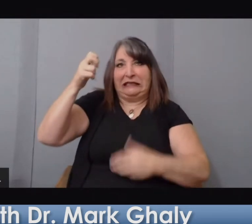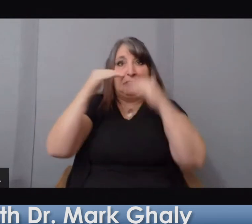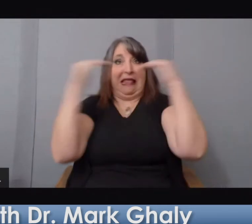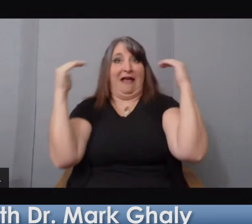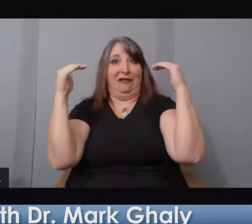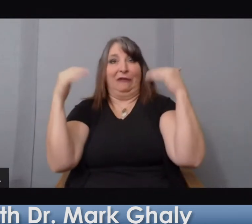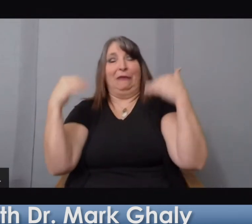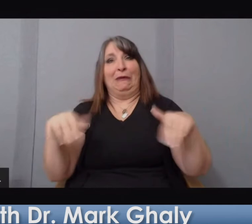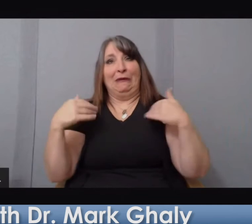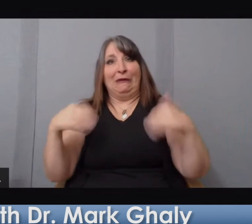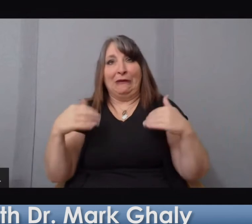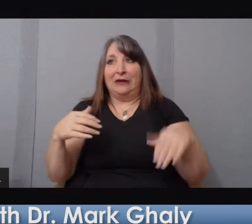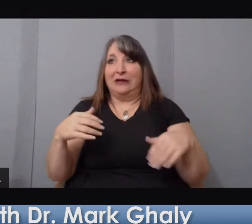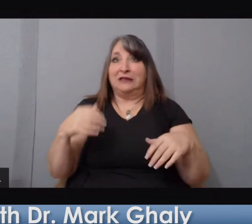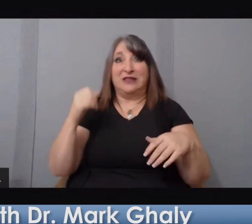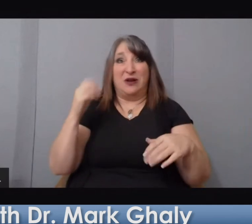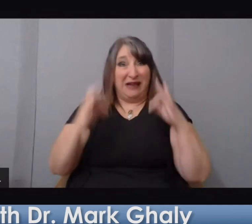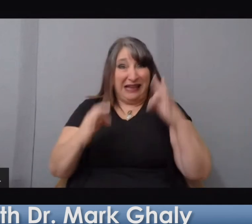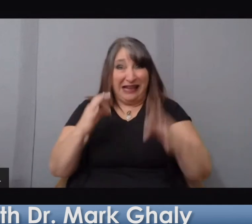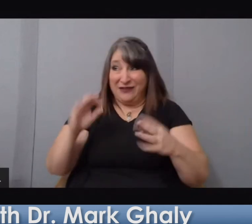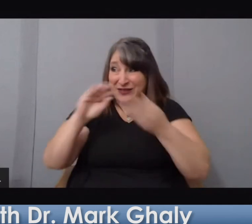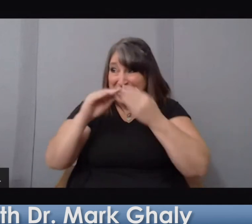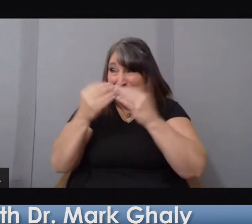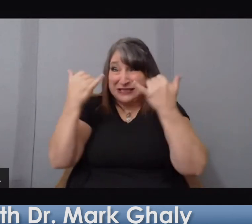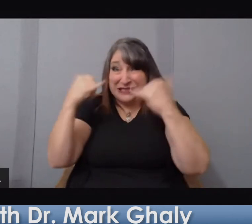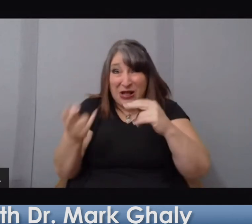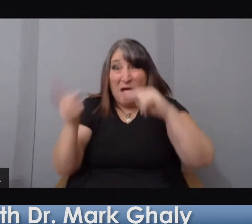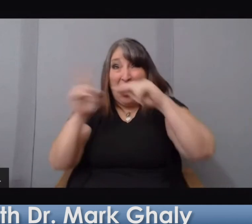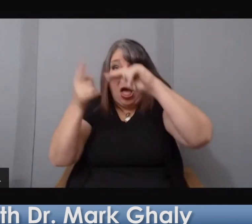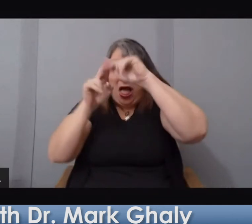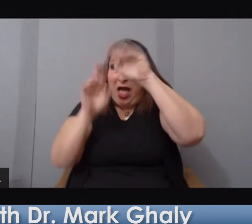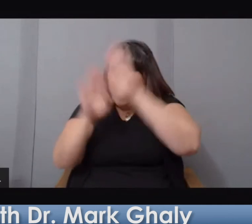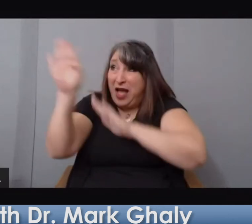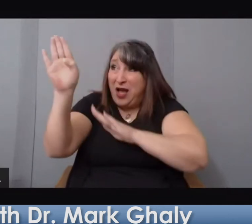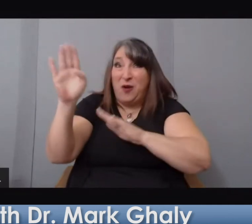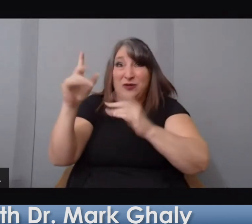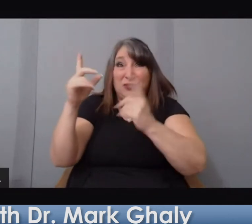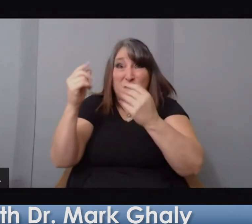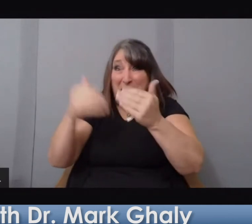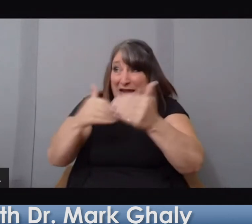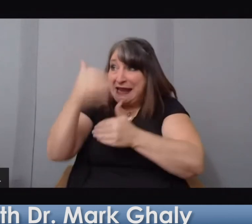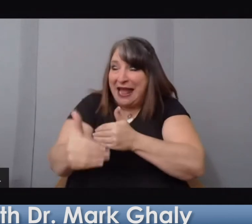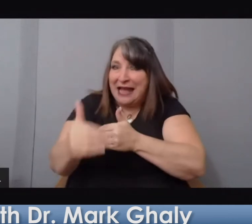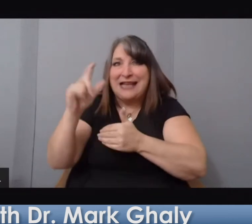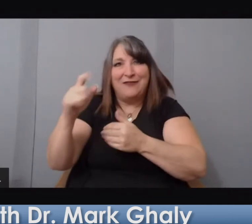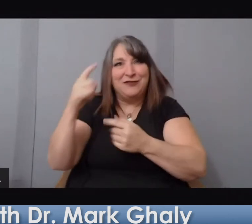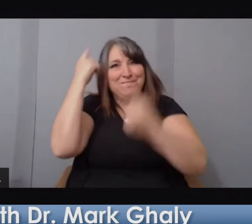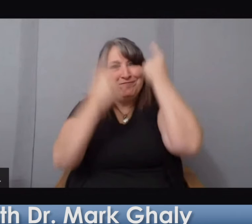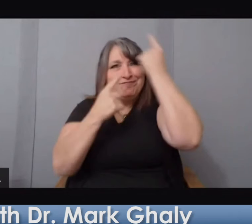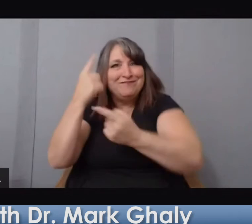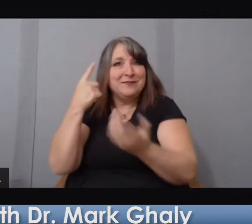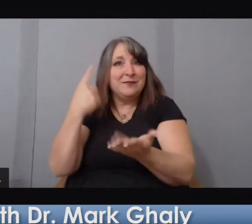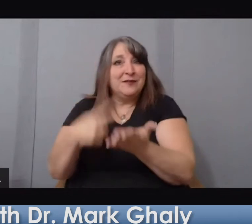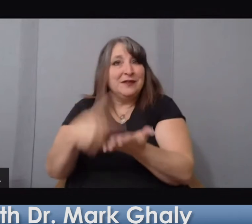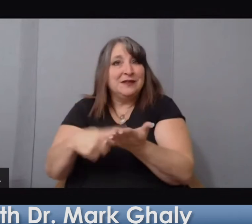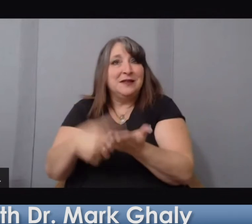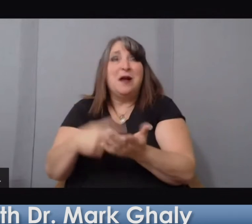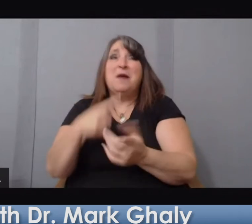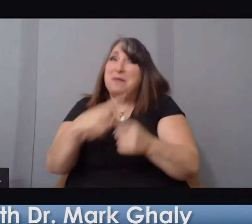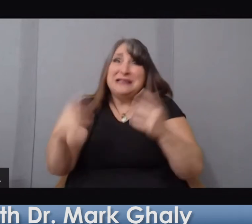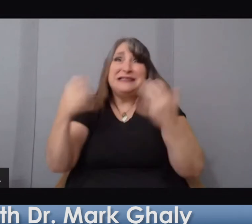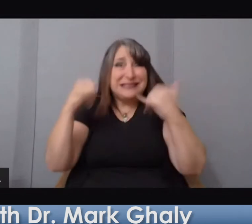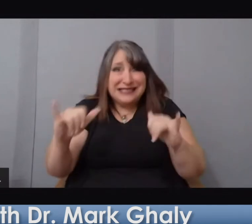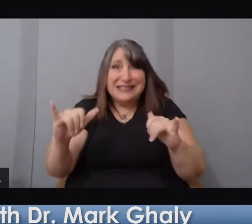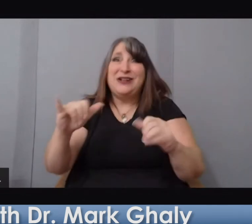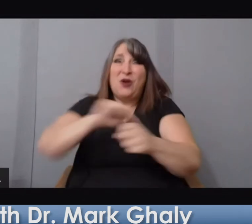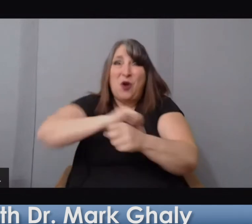those activities will be. But I will say, first and foremost, that case spread, even in purple counties, is not unexpected